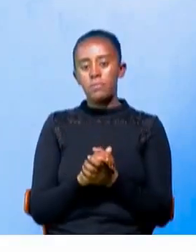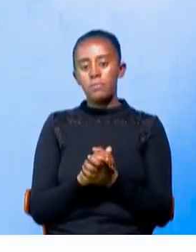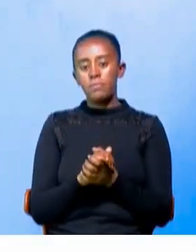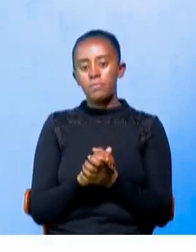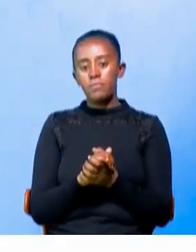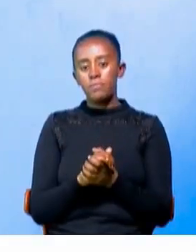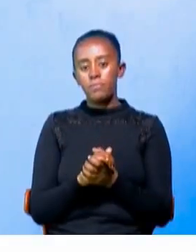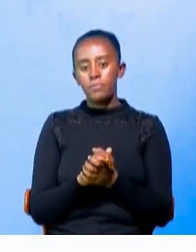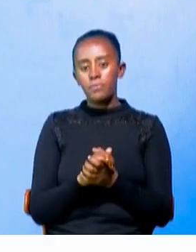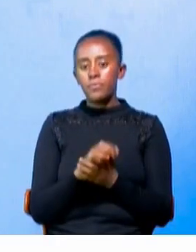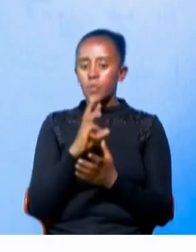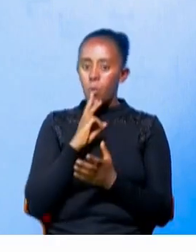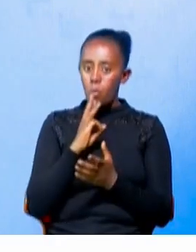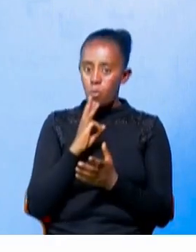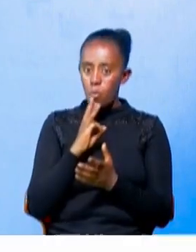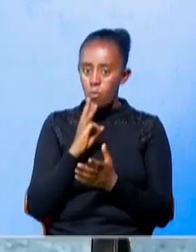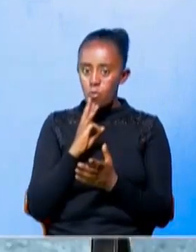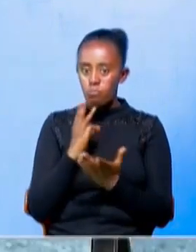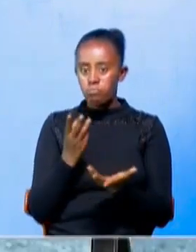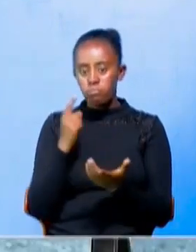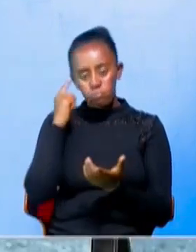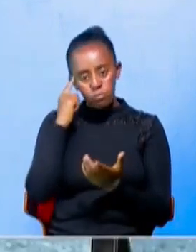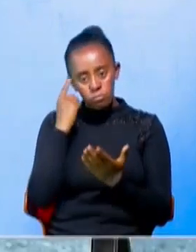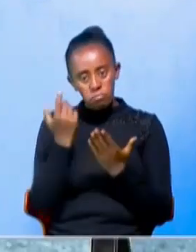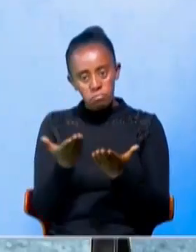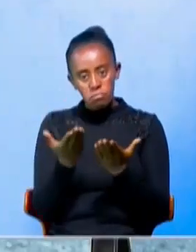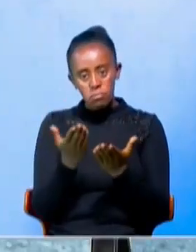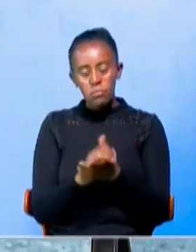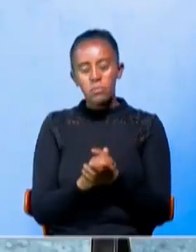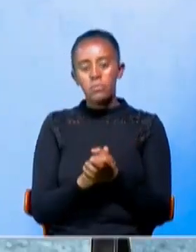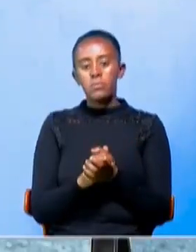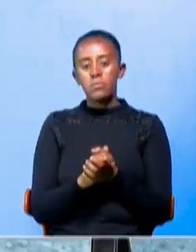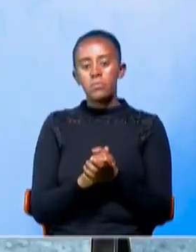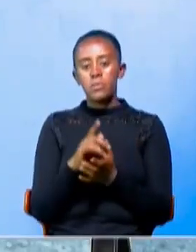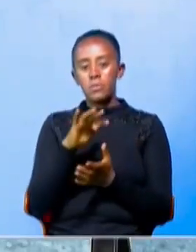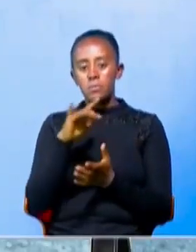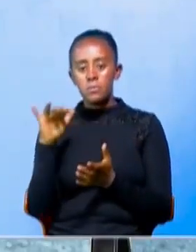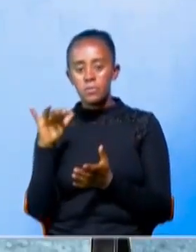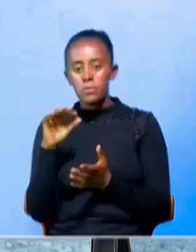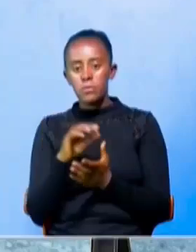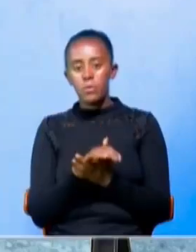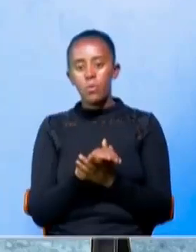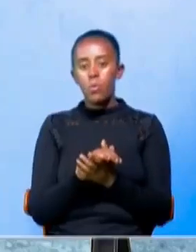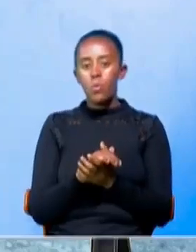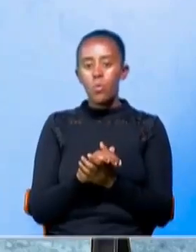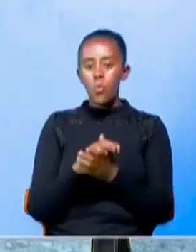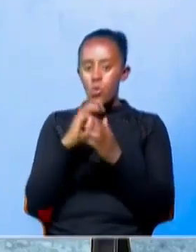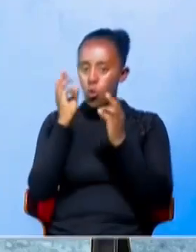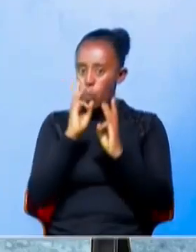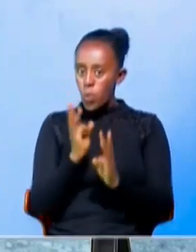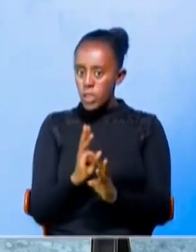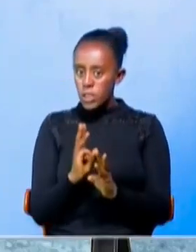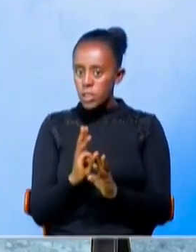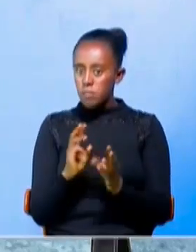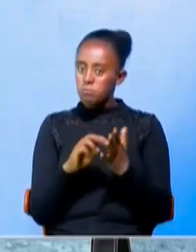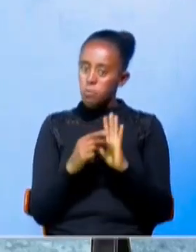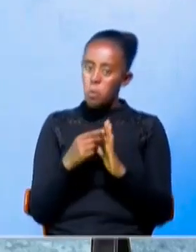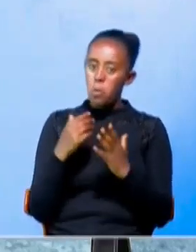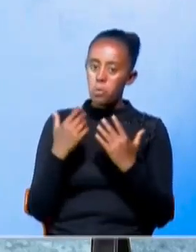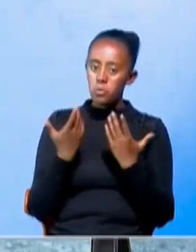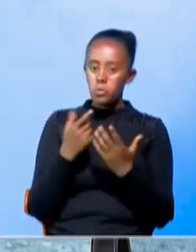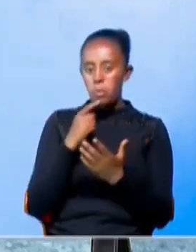You are welcome to consider the spelling here, right? The weather is mild, you can wash